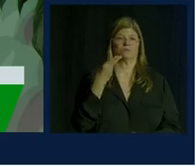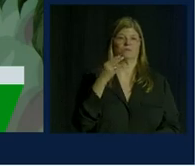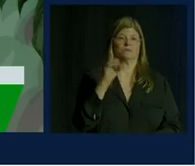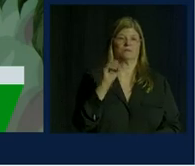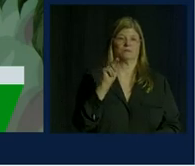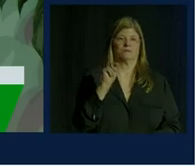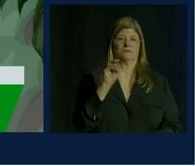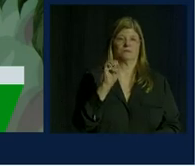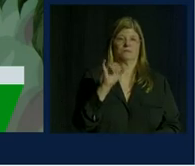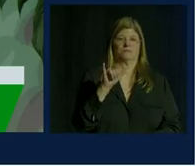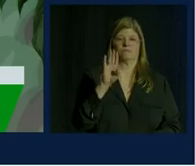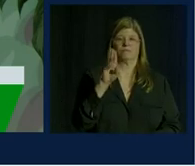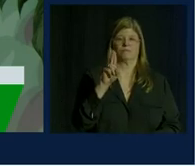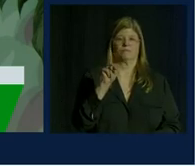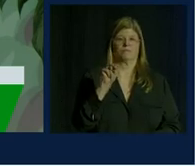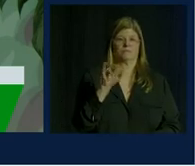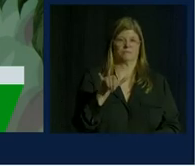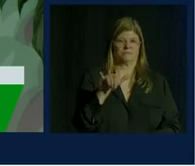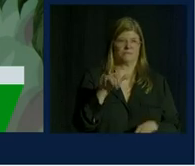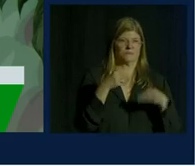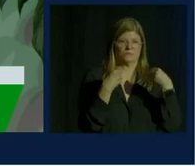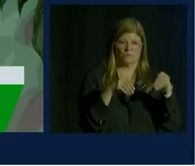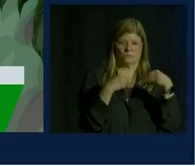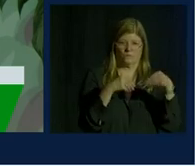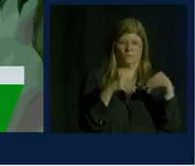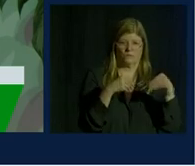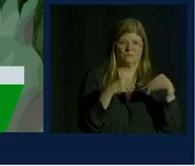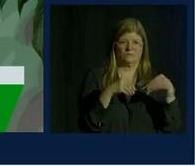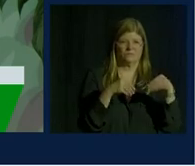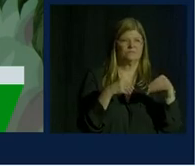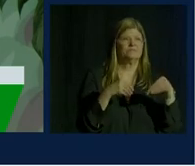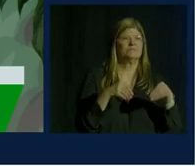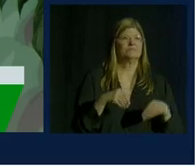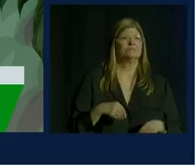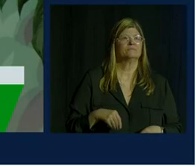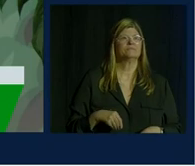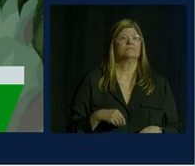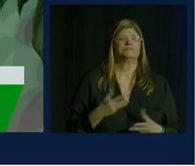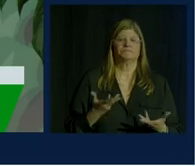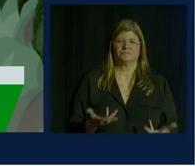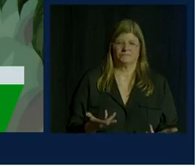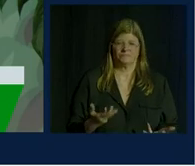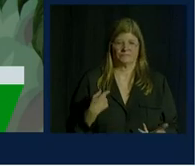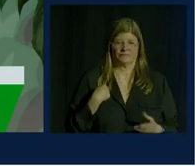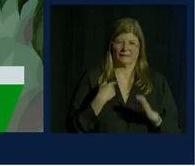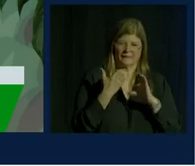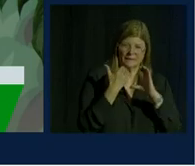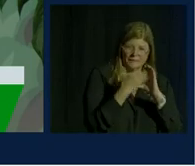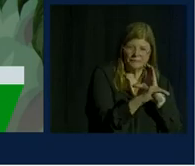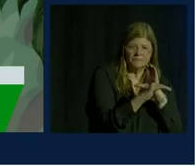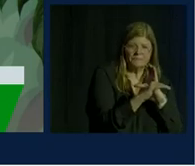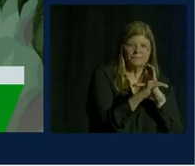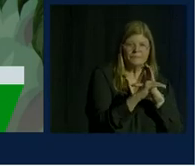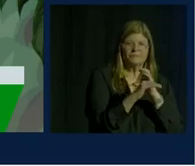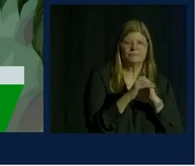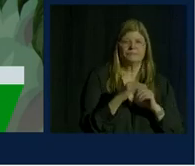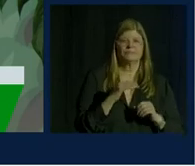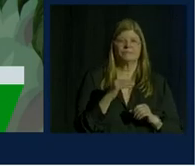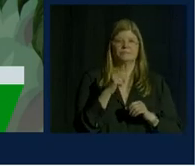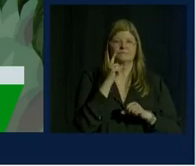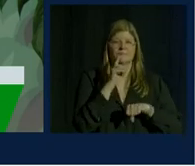enough, short, brief story, I emailed and had a conversation with a business about electric cars, and